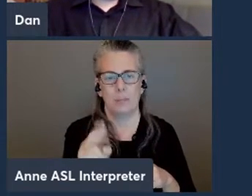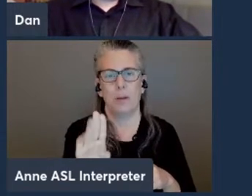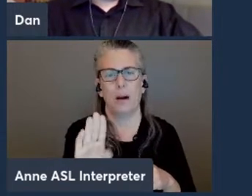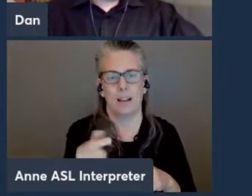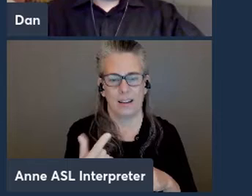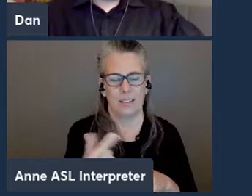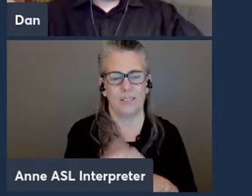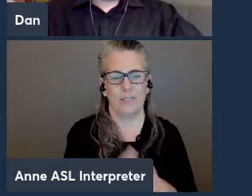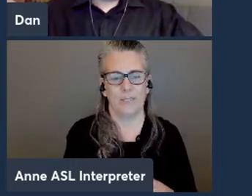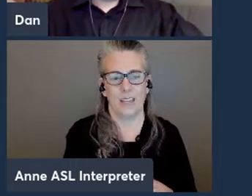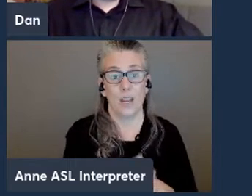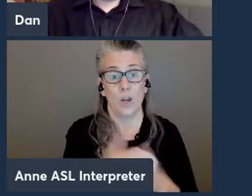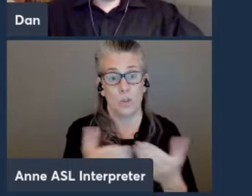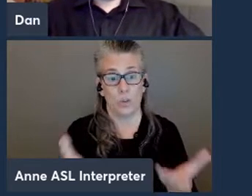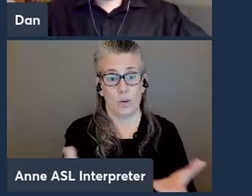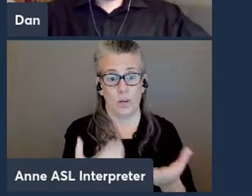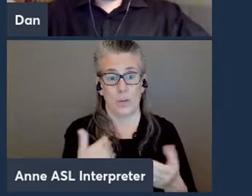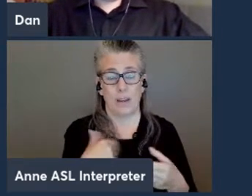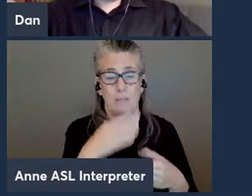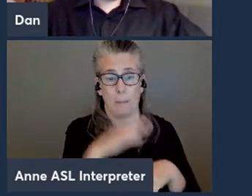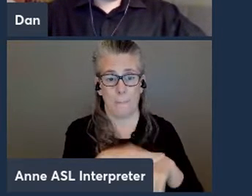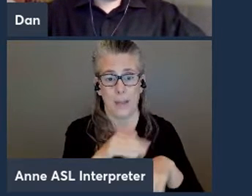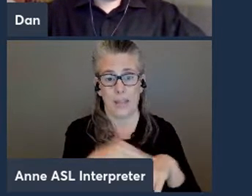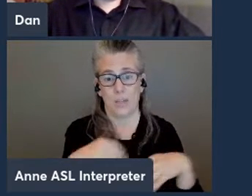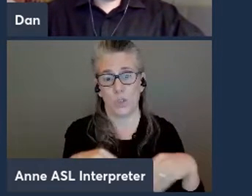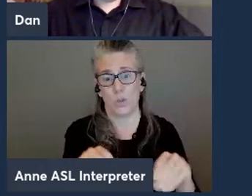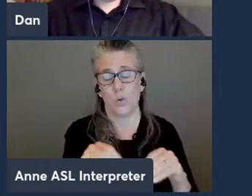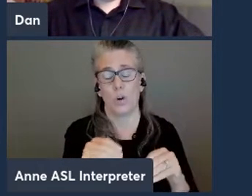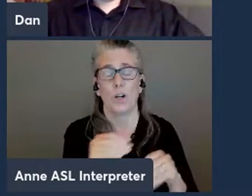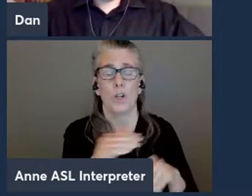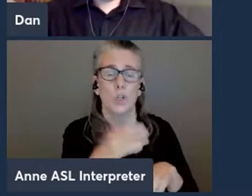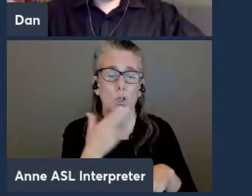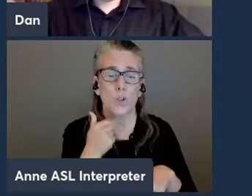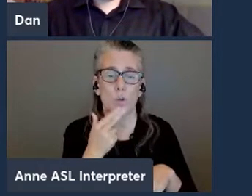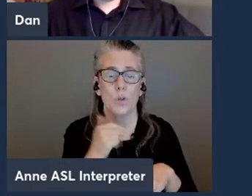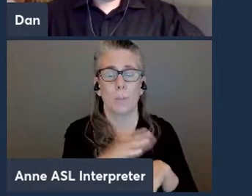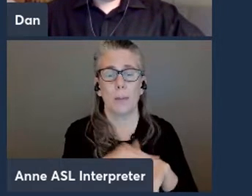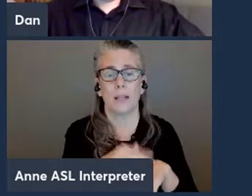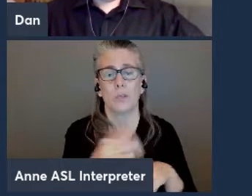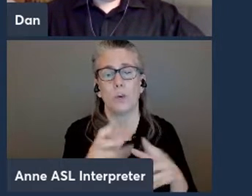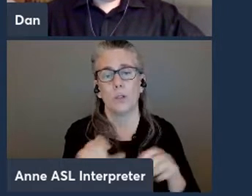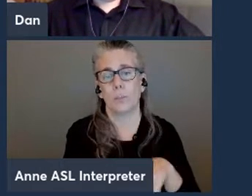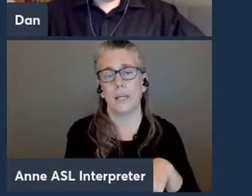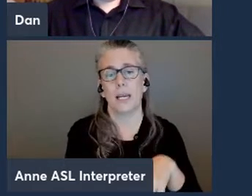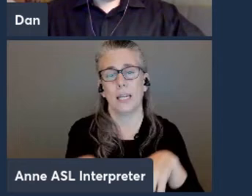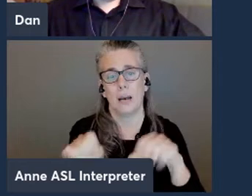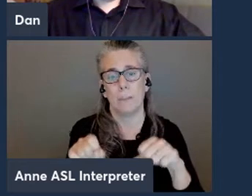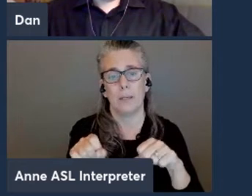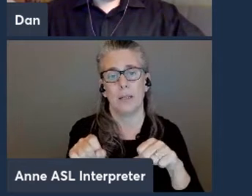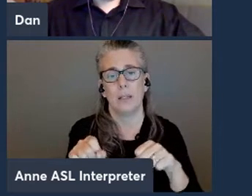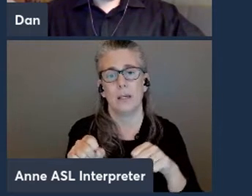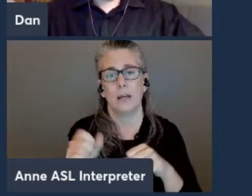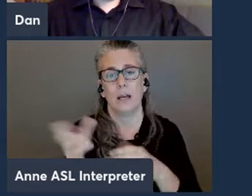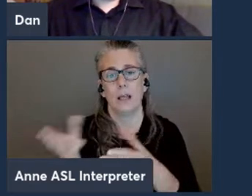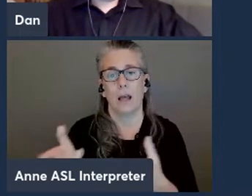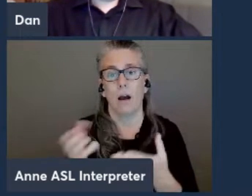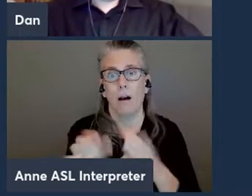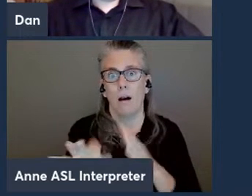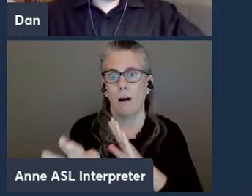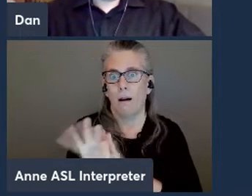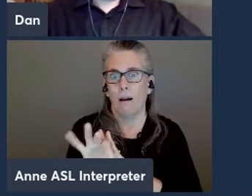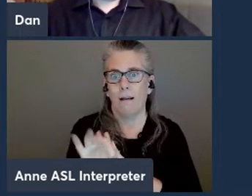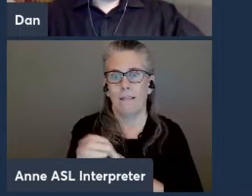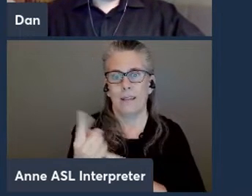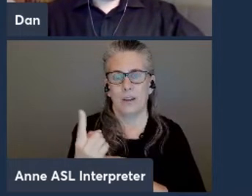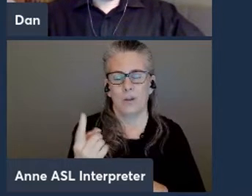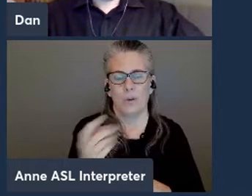So here we have cute little pets waiting to be adopted. Let's take one home, and we just select one